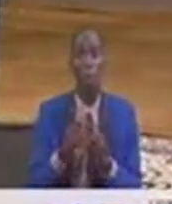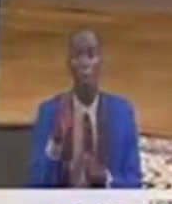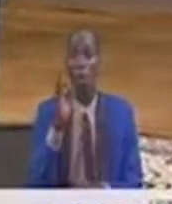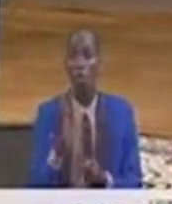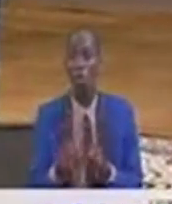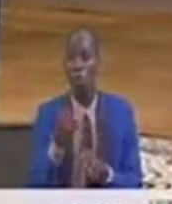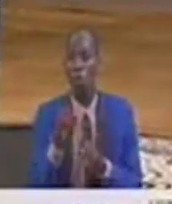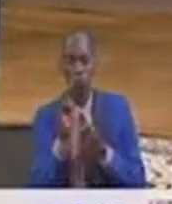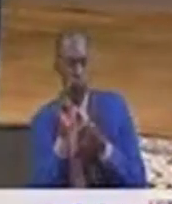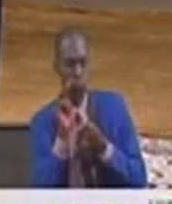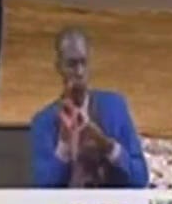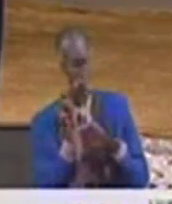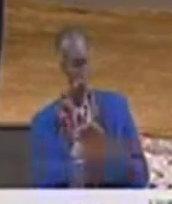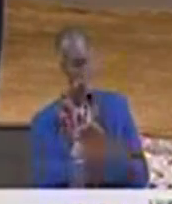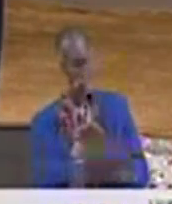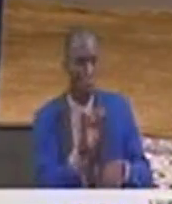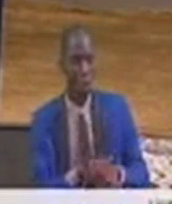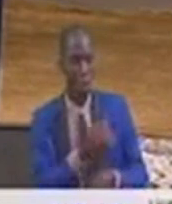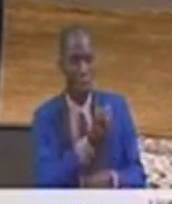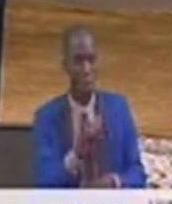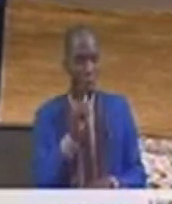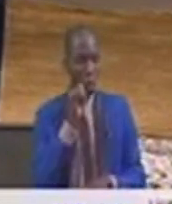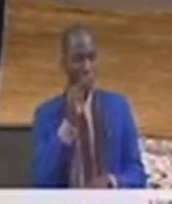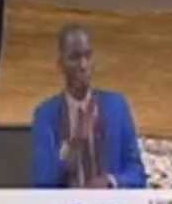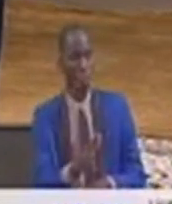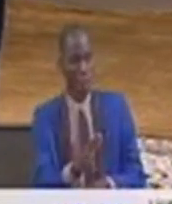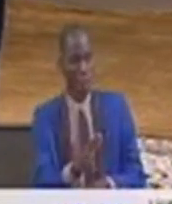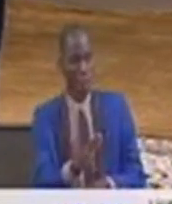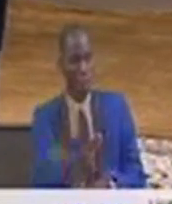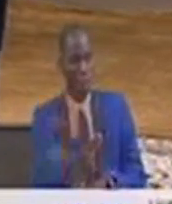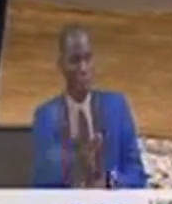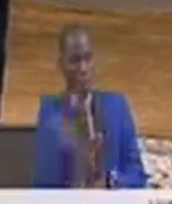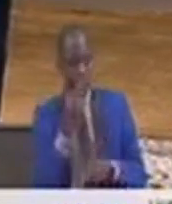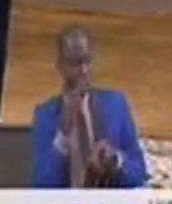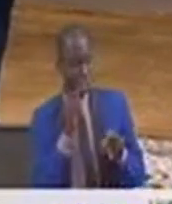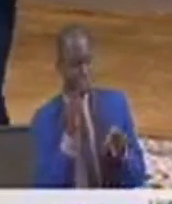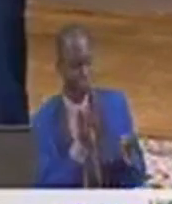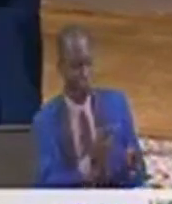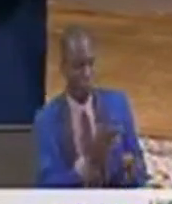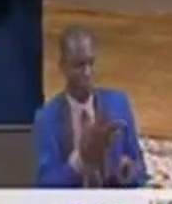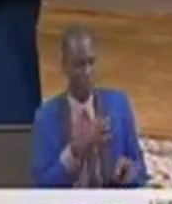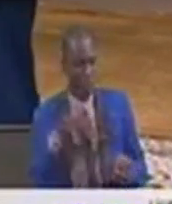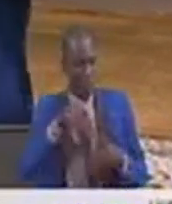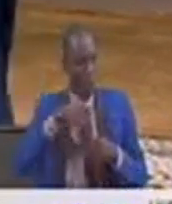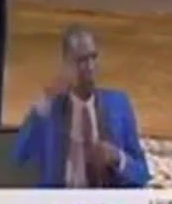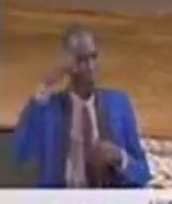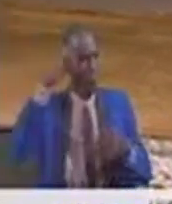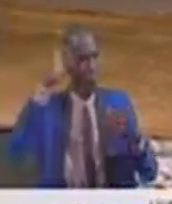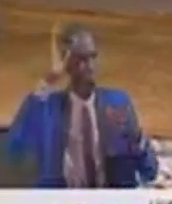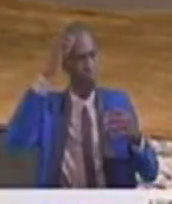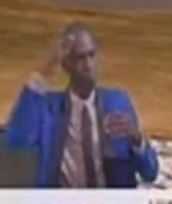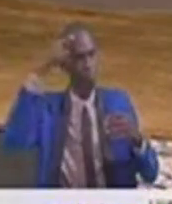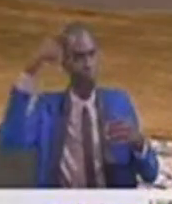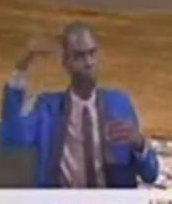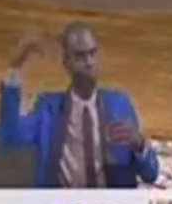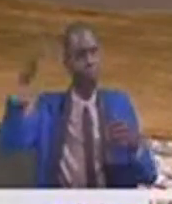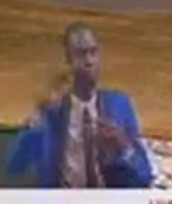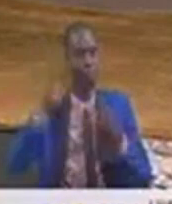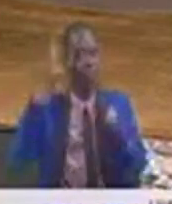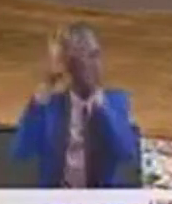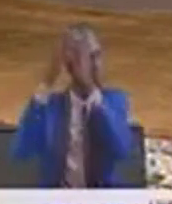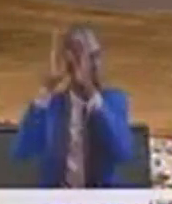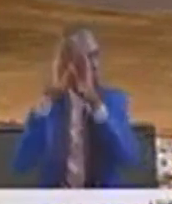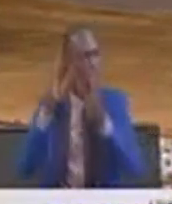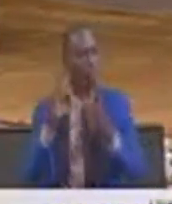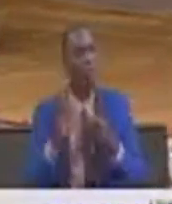on a woman to lust after her, you've committed it already in your heart. If you look on a man